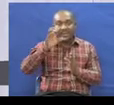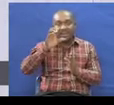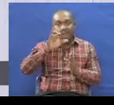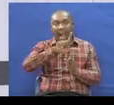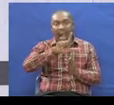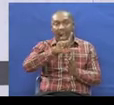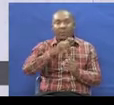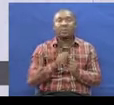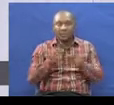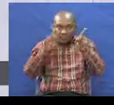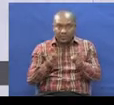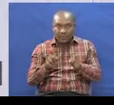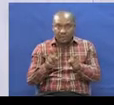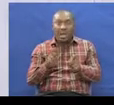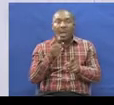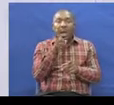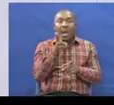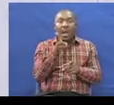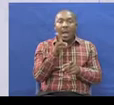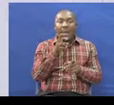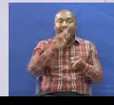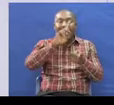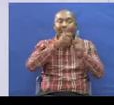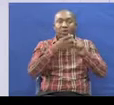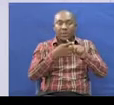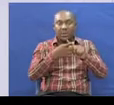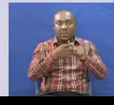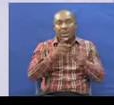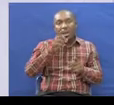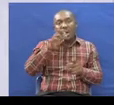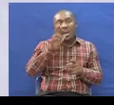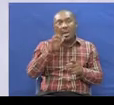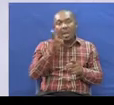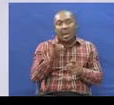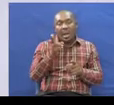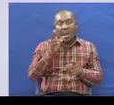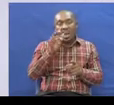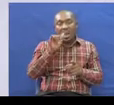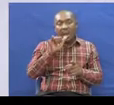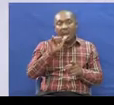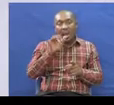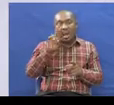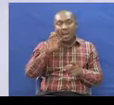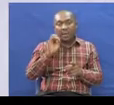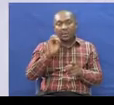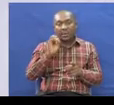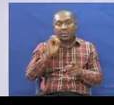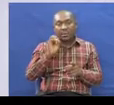HCl. This is dilute hydrochloric acid. And another thing that you're going to use, it is zinc granules.